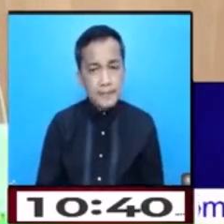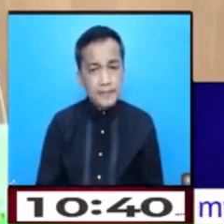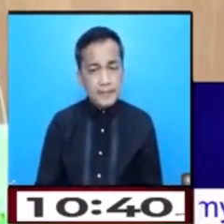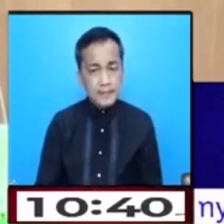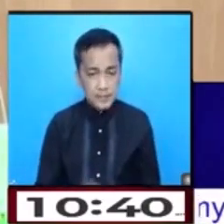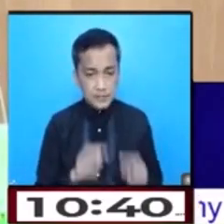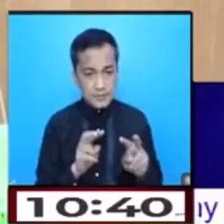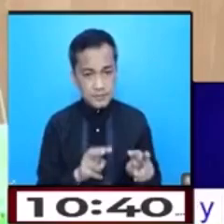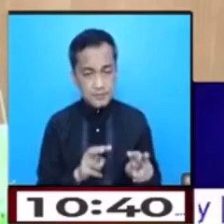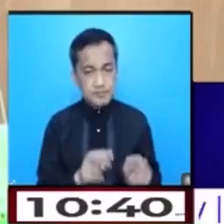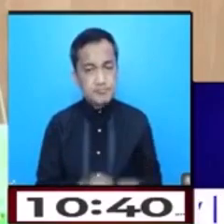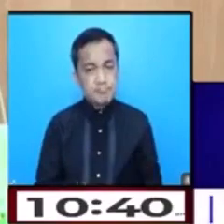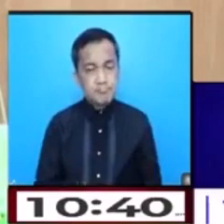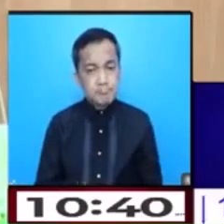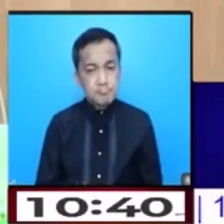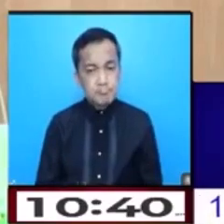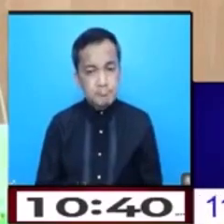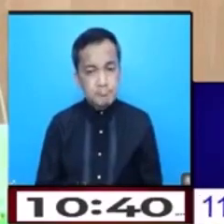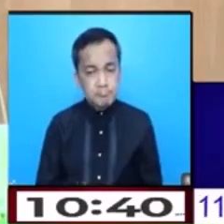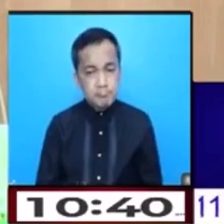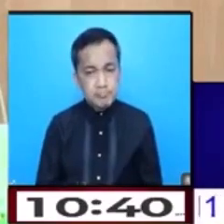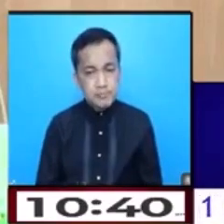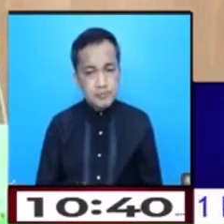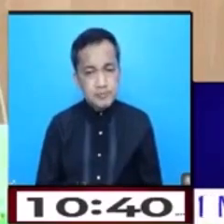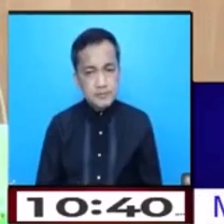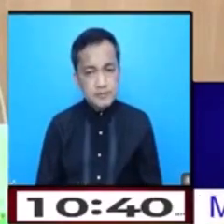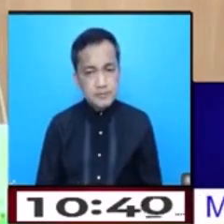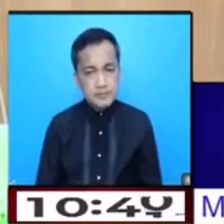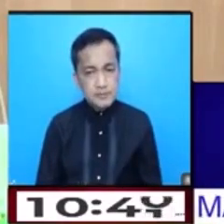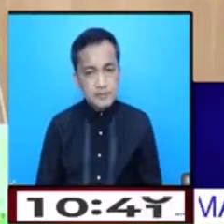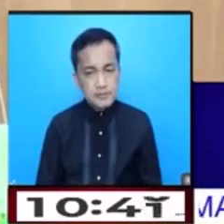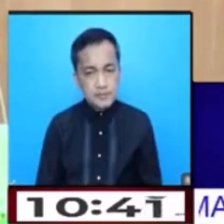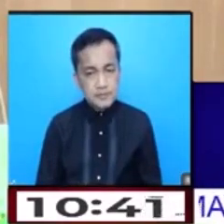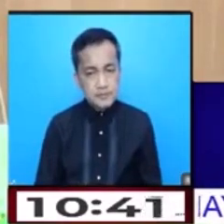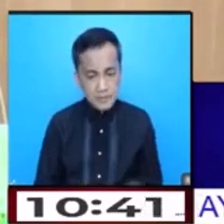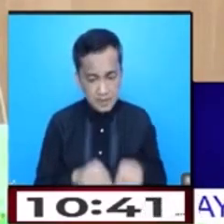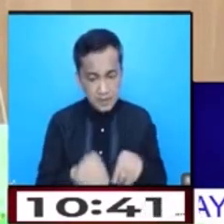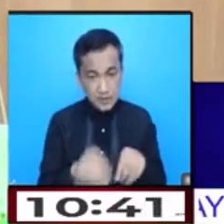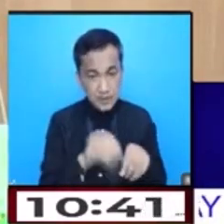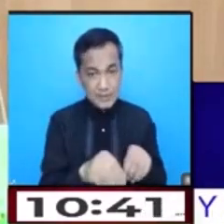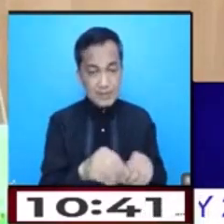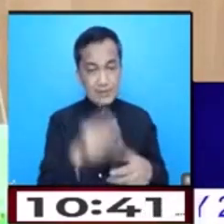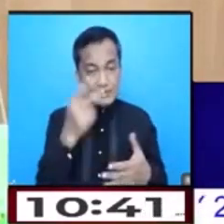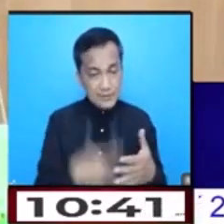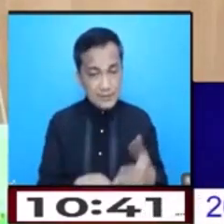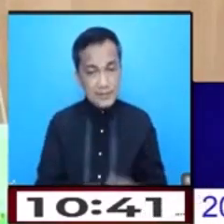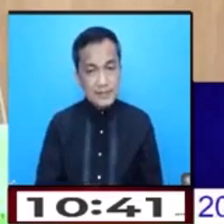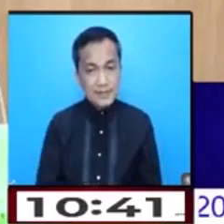agricultural prices